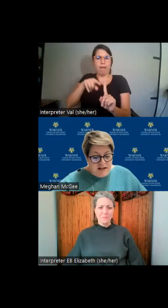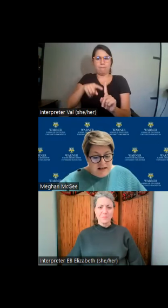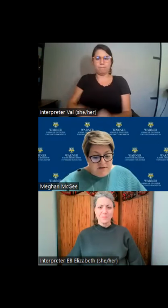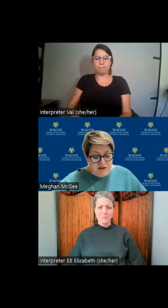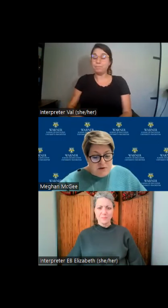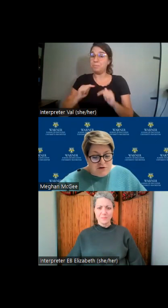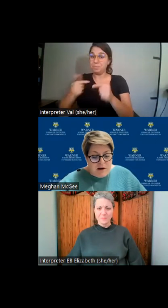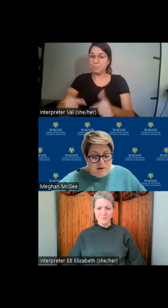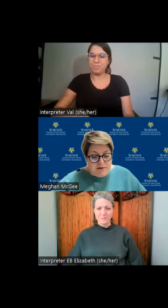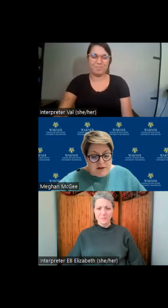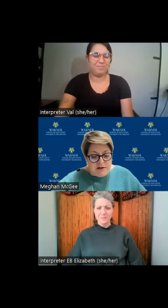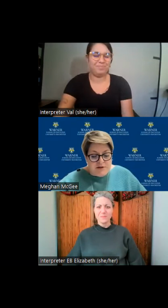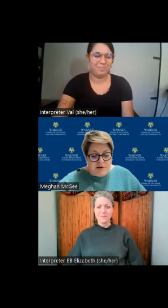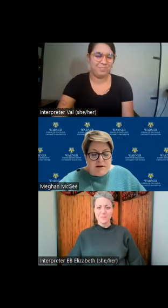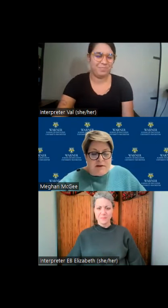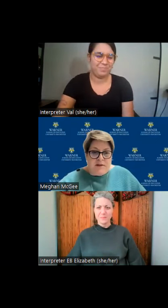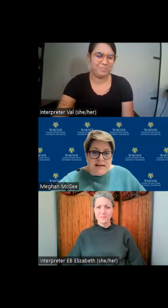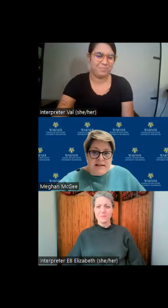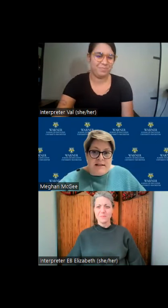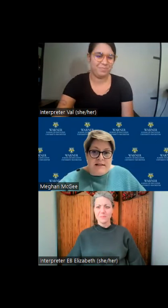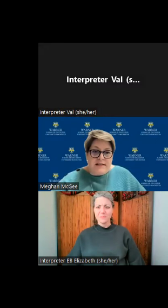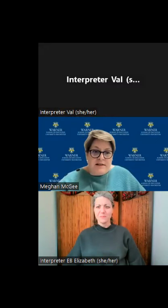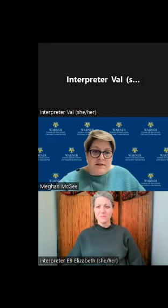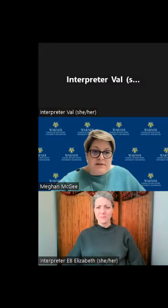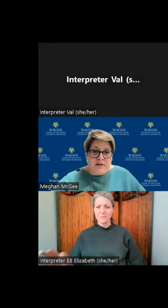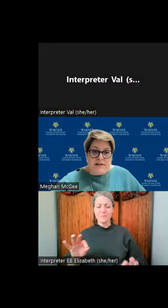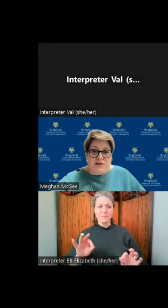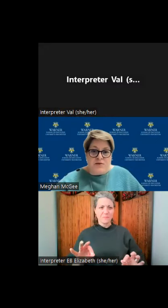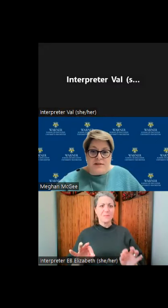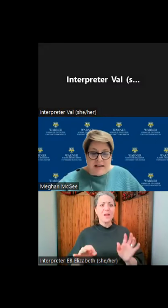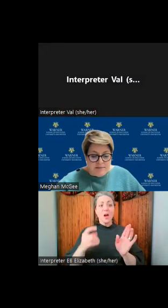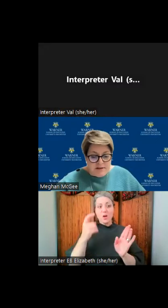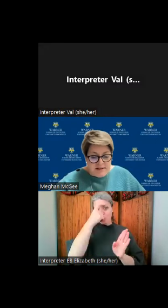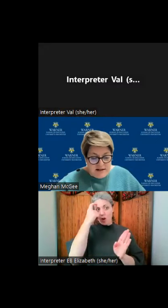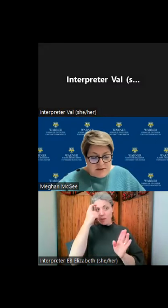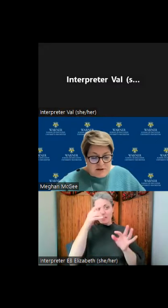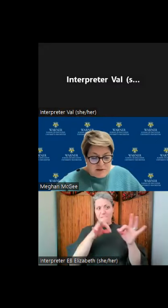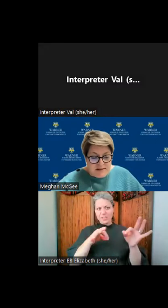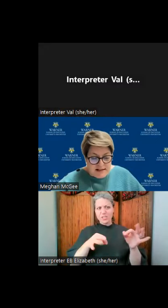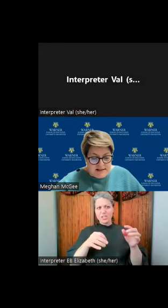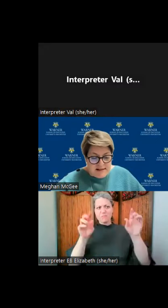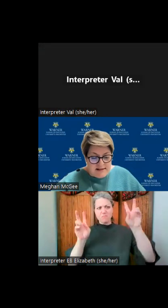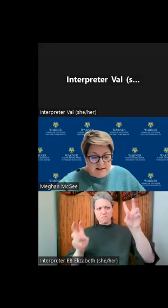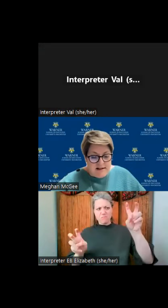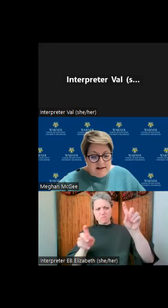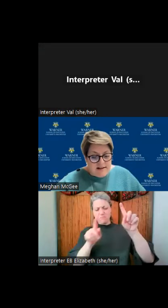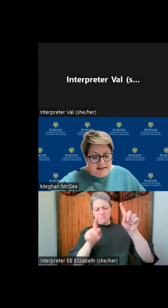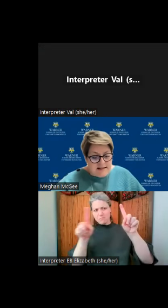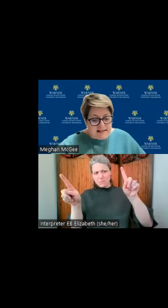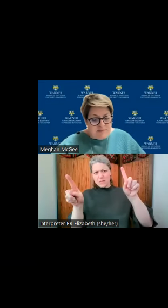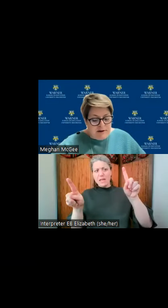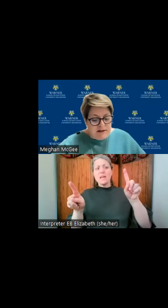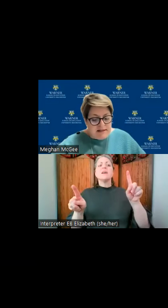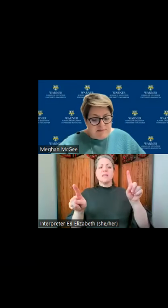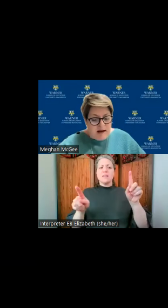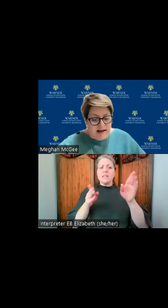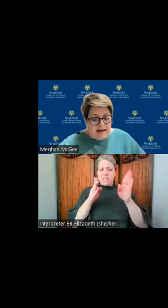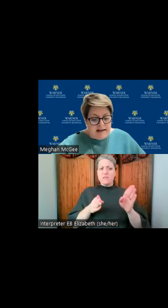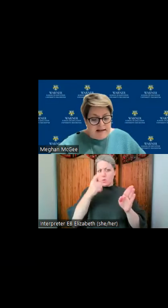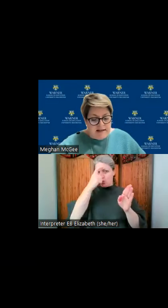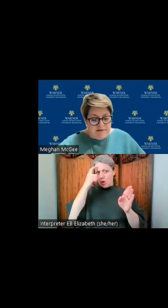definition, individual trauma results from an event, series of events, or set of circumstances that is